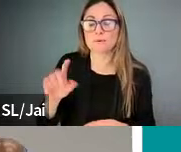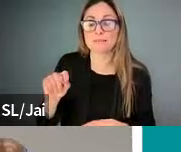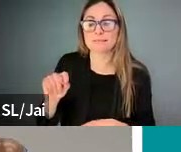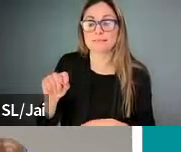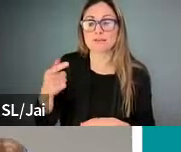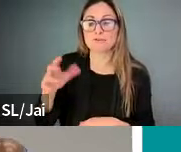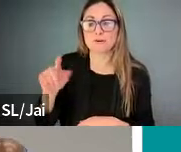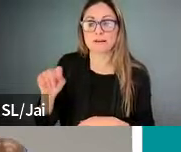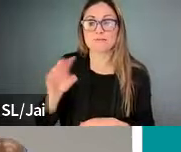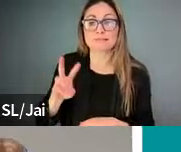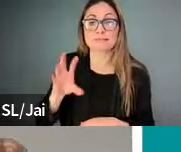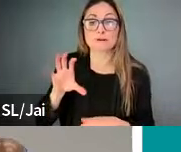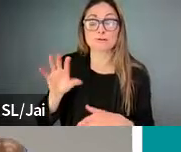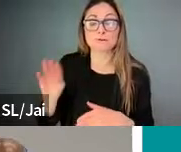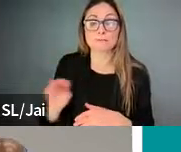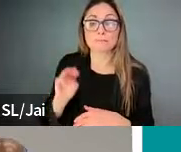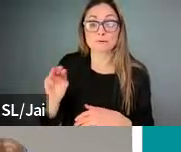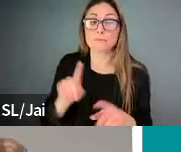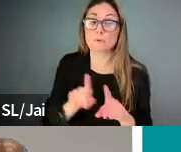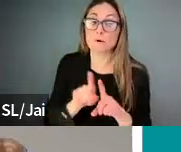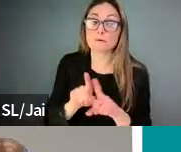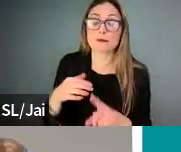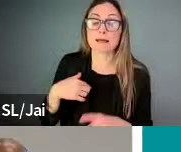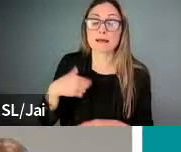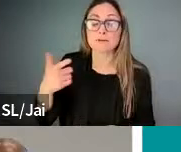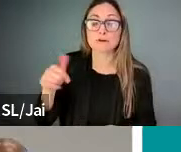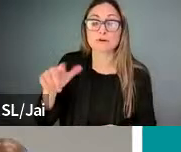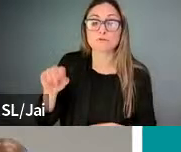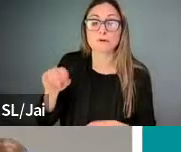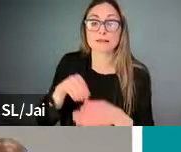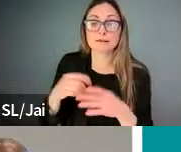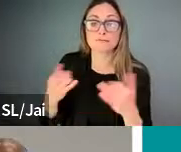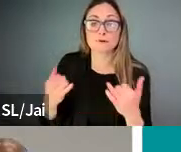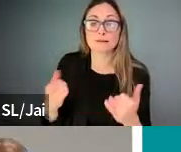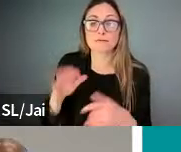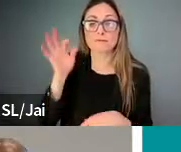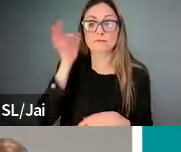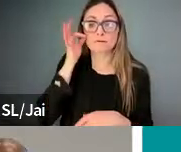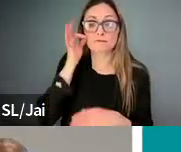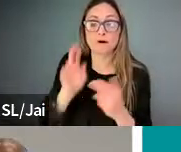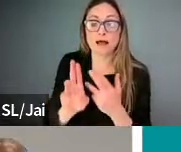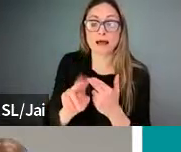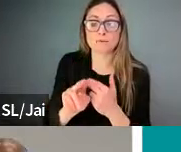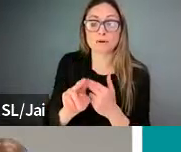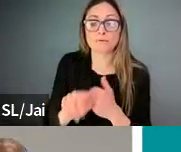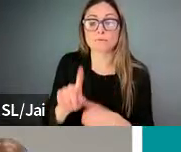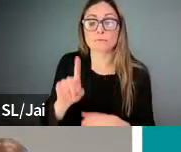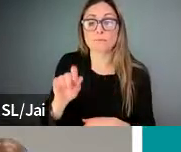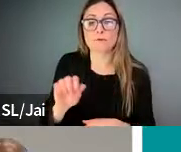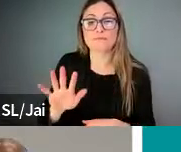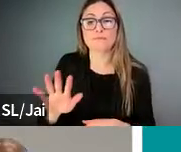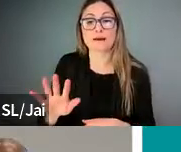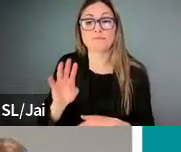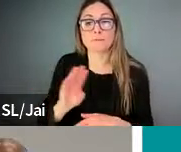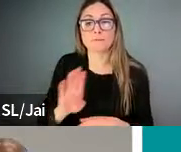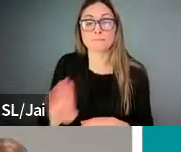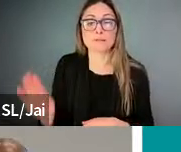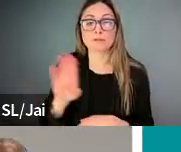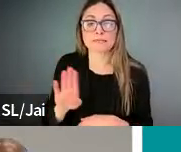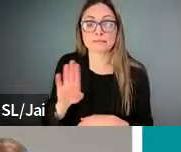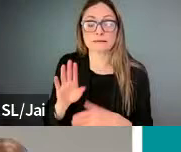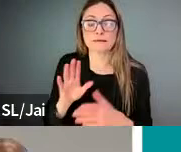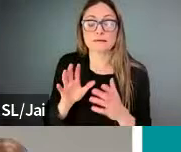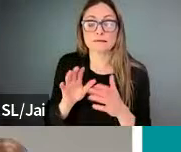But we actually have a grant in right now with Federal Highway Administration for $1.5 billion. So hopefully